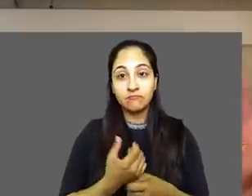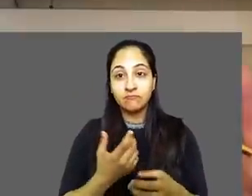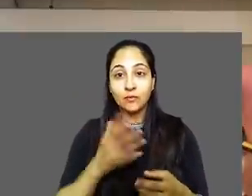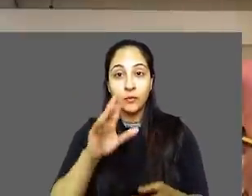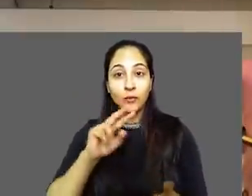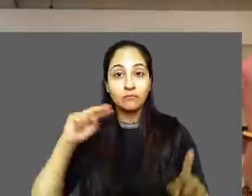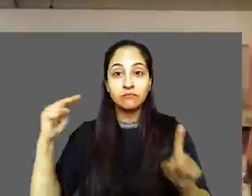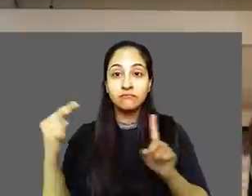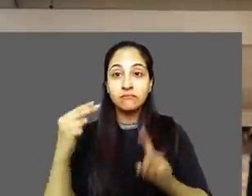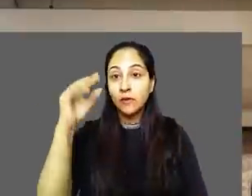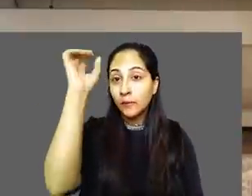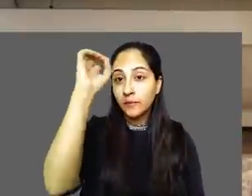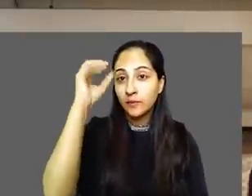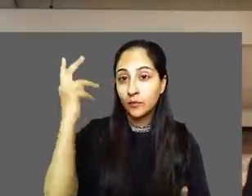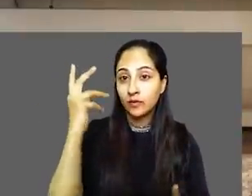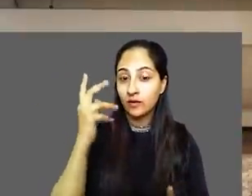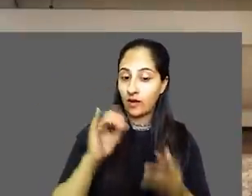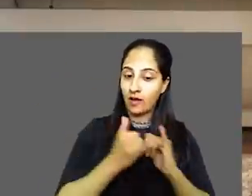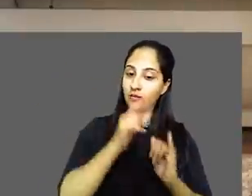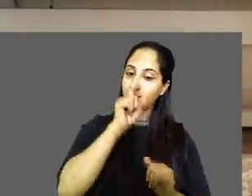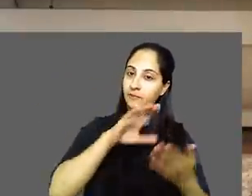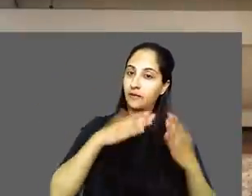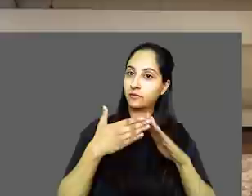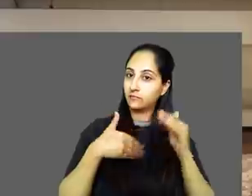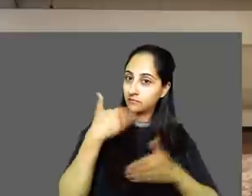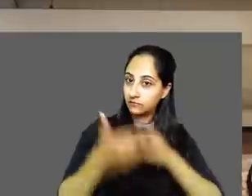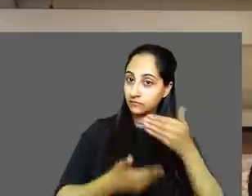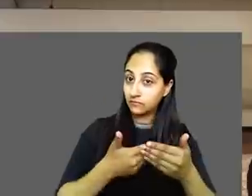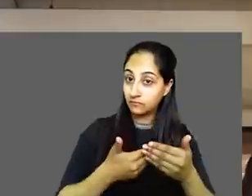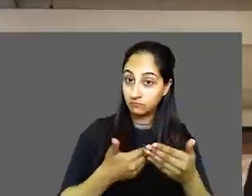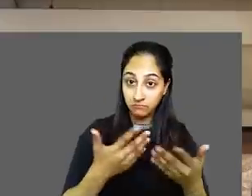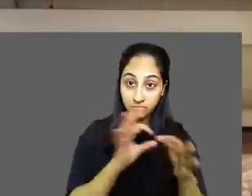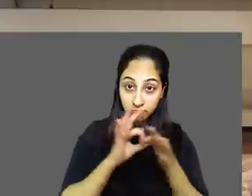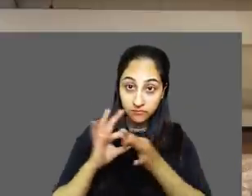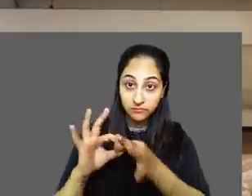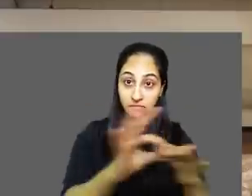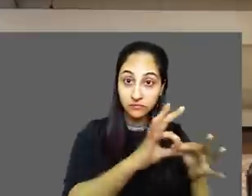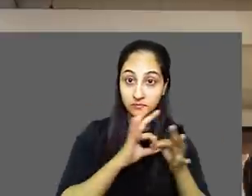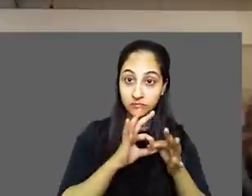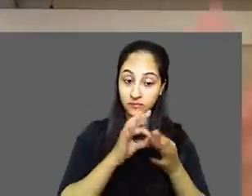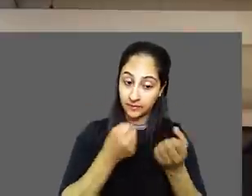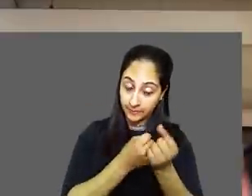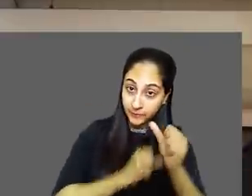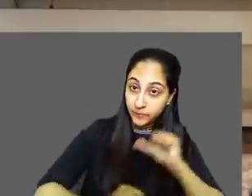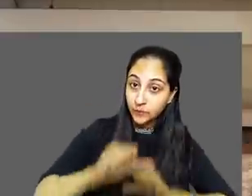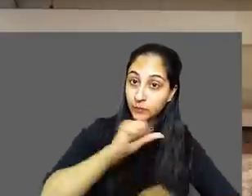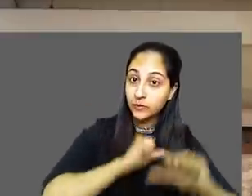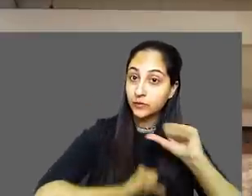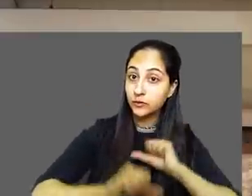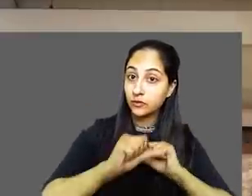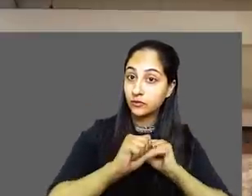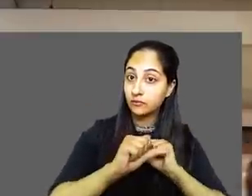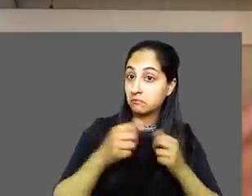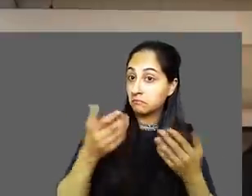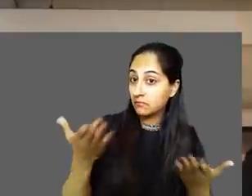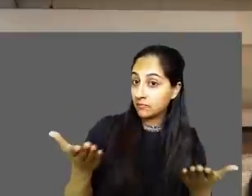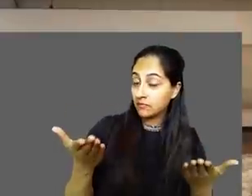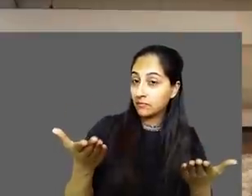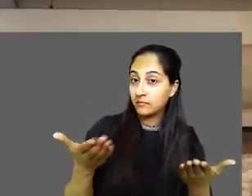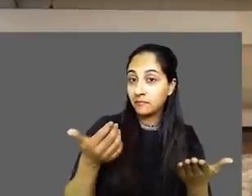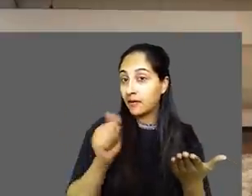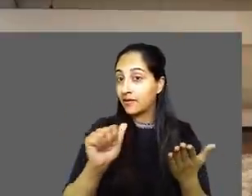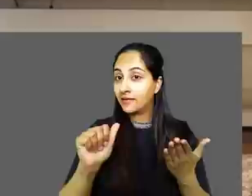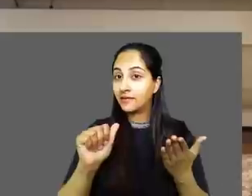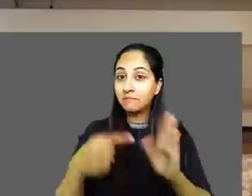well have we stuck together? How well have we supported one another? You know, what's your take on that? And if there's any anecdotes to kind of share or kind of exemplify